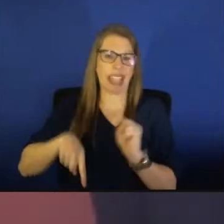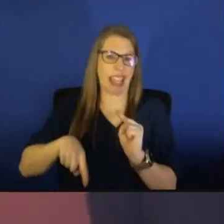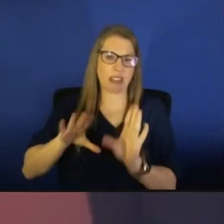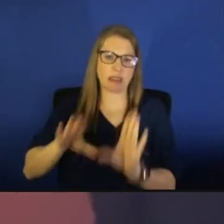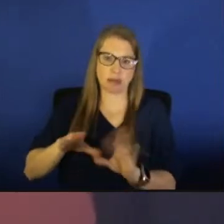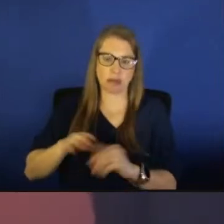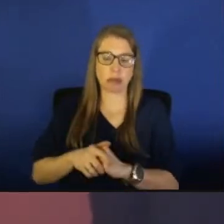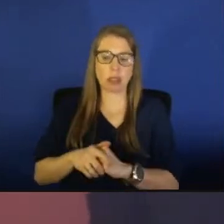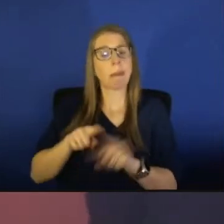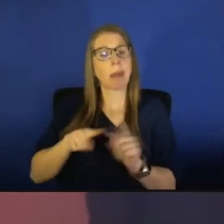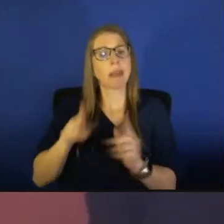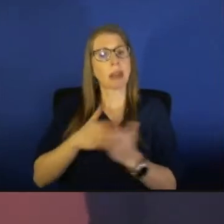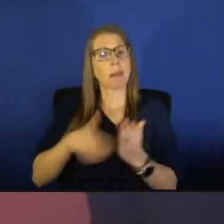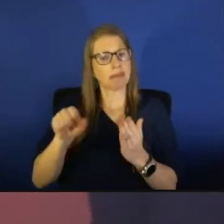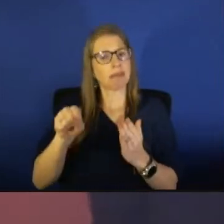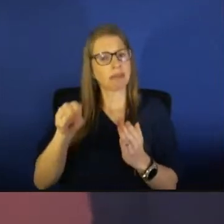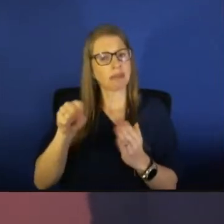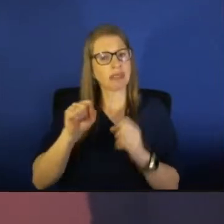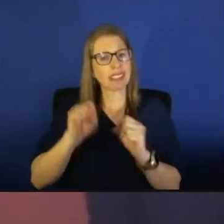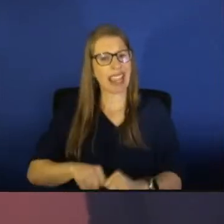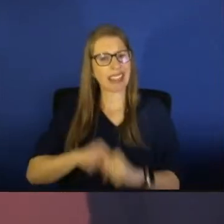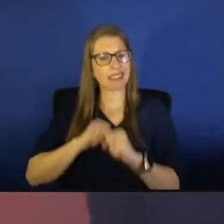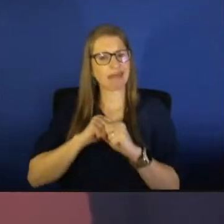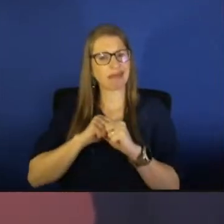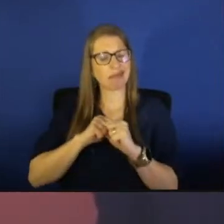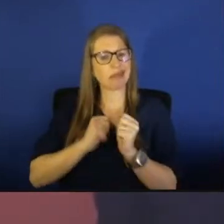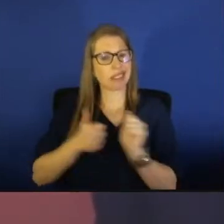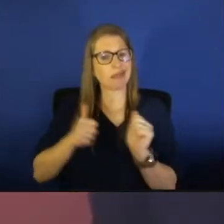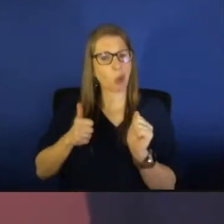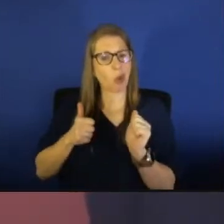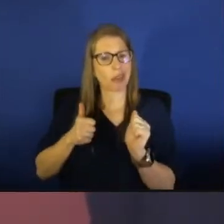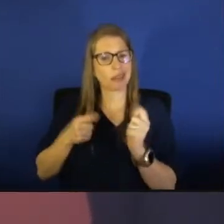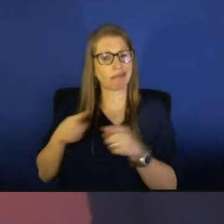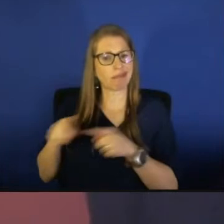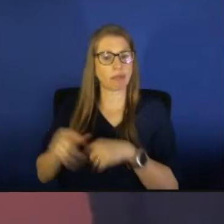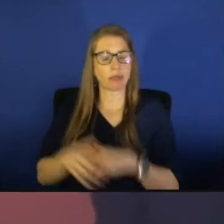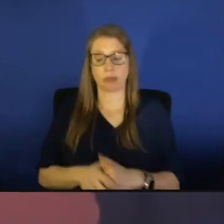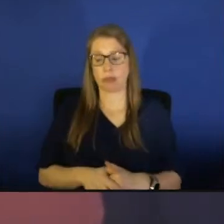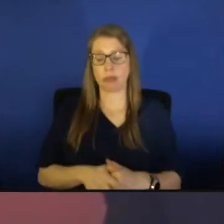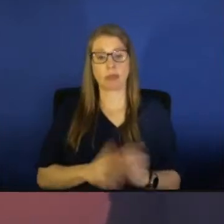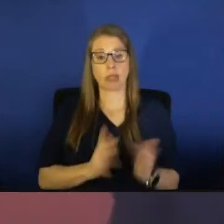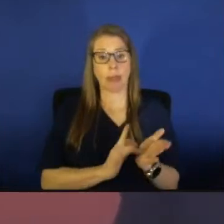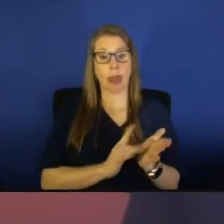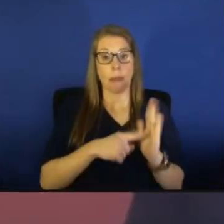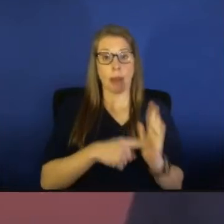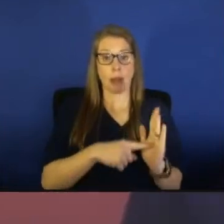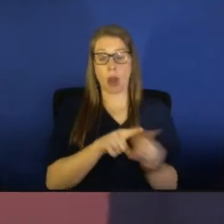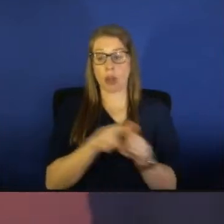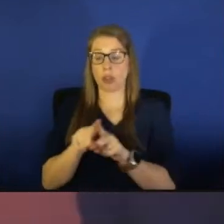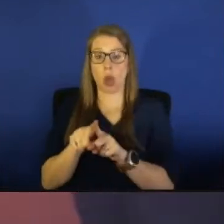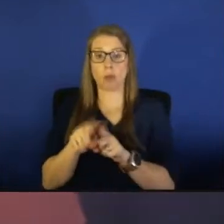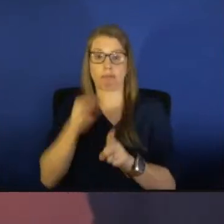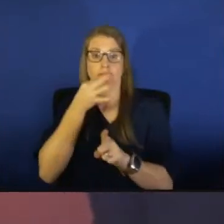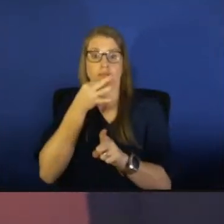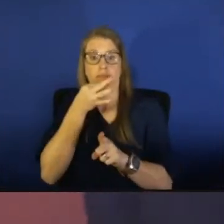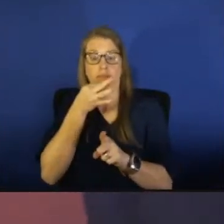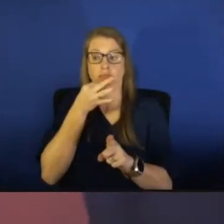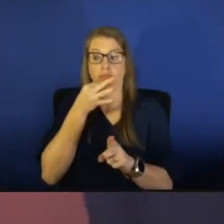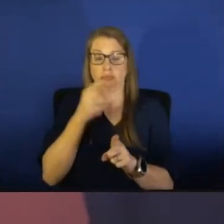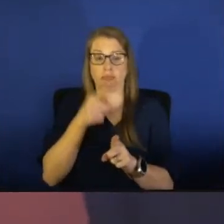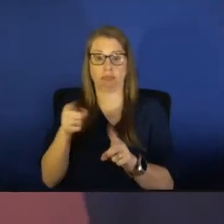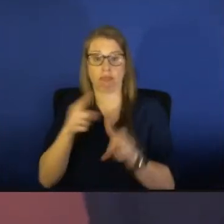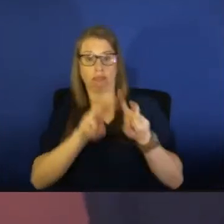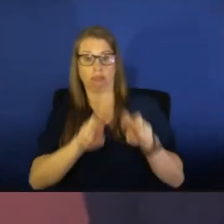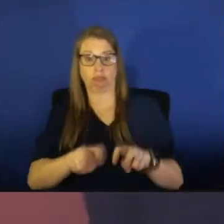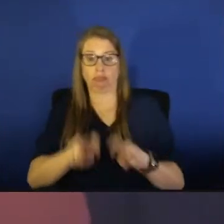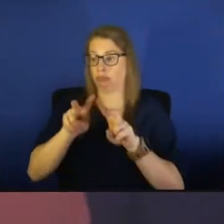were, and really thought that this independent medical model for us, and leveraging the incredible expertise that we have between 2